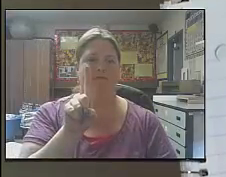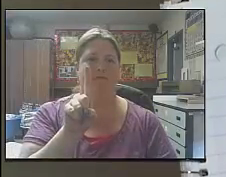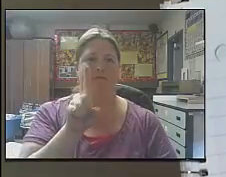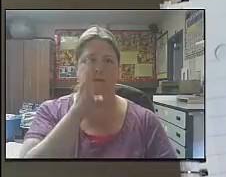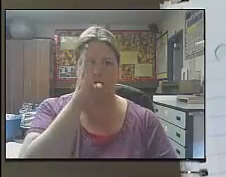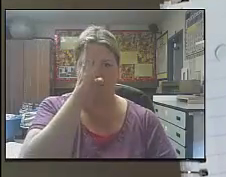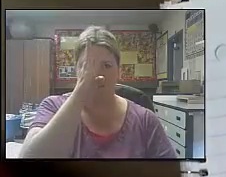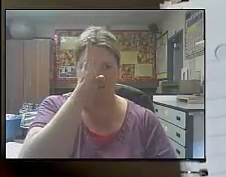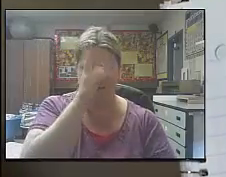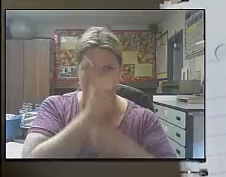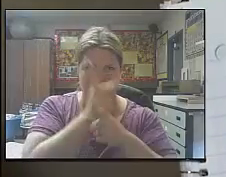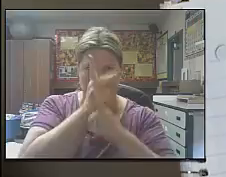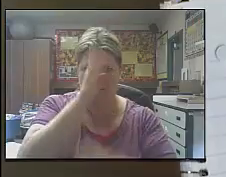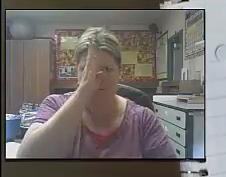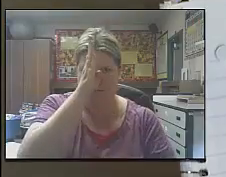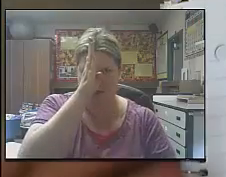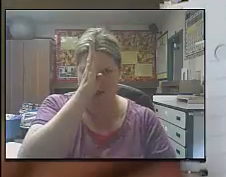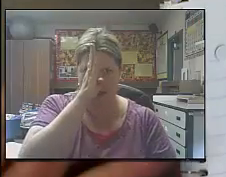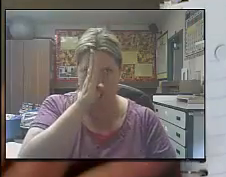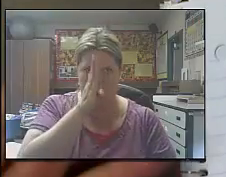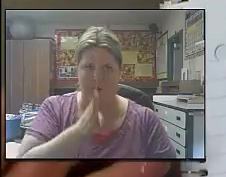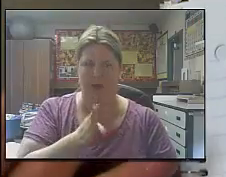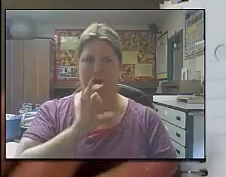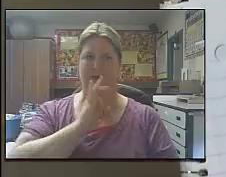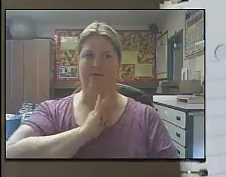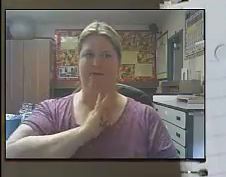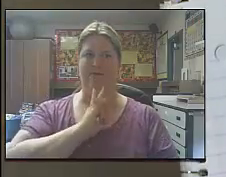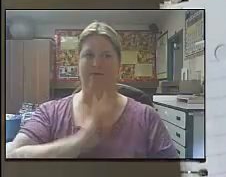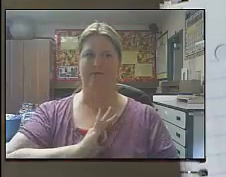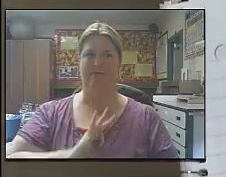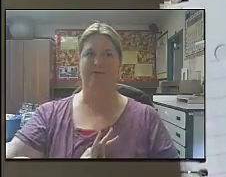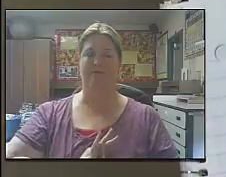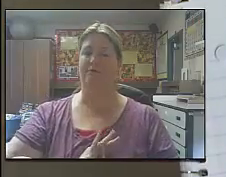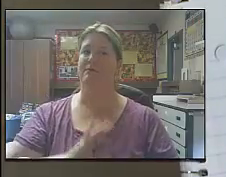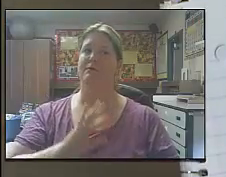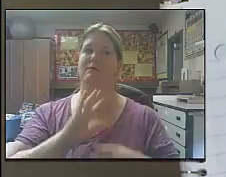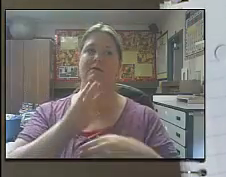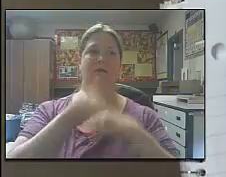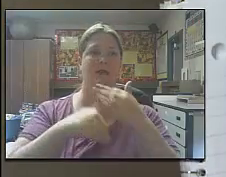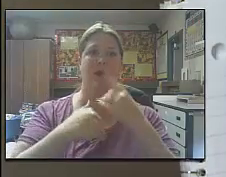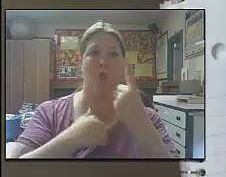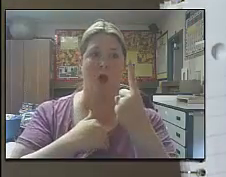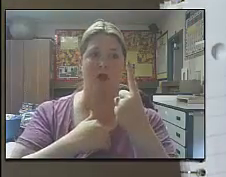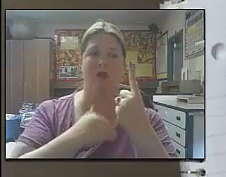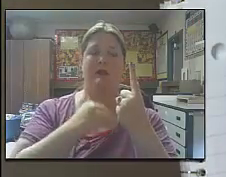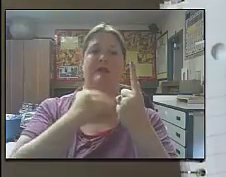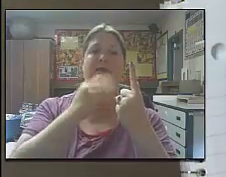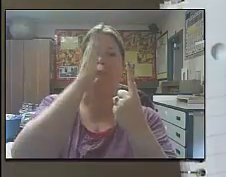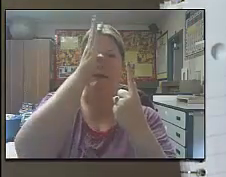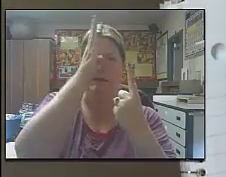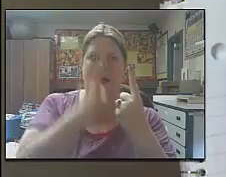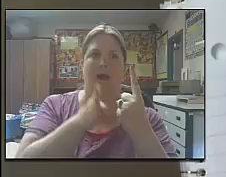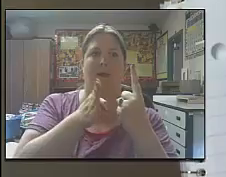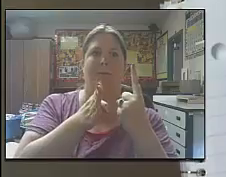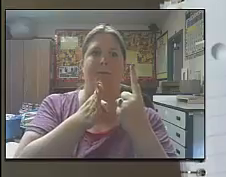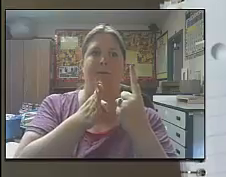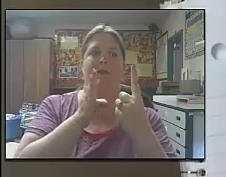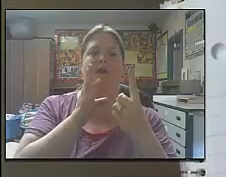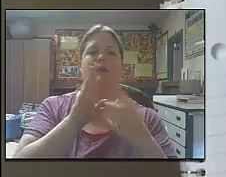Be careful. So that's really, those are your steps. Step 1, line them up. Step number